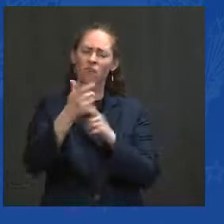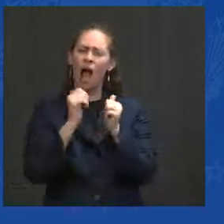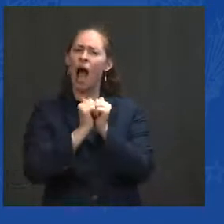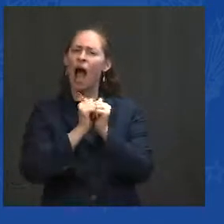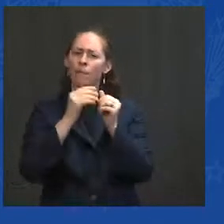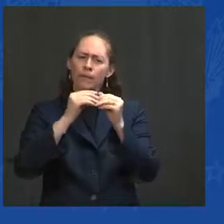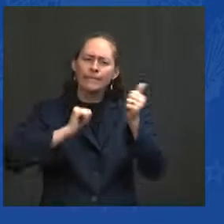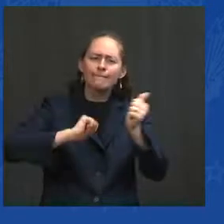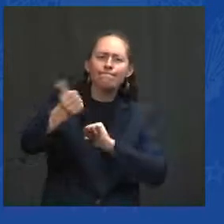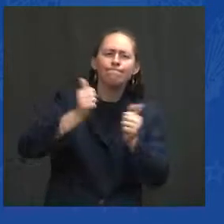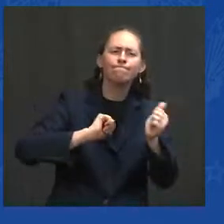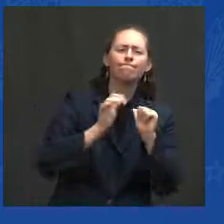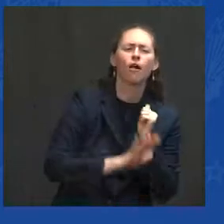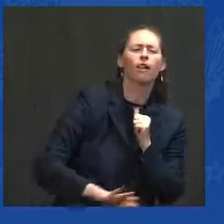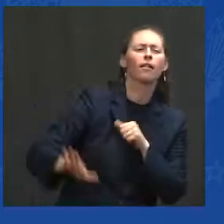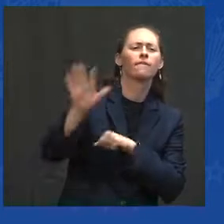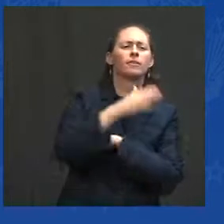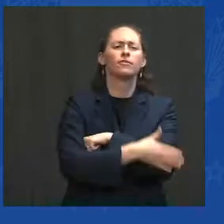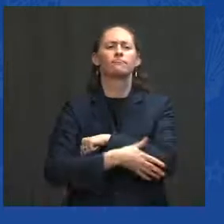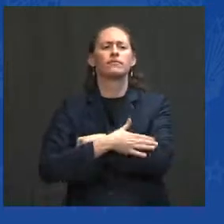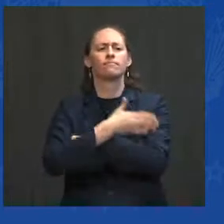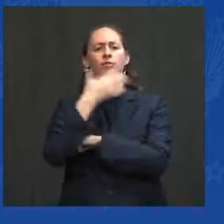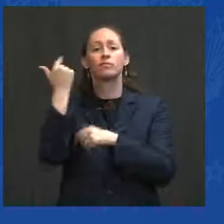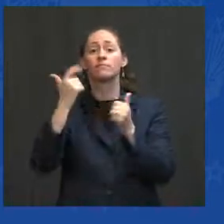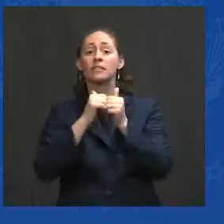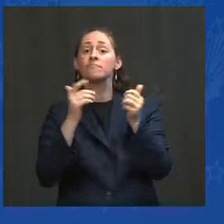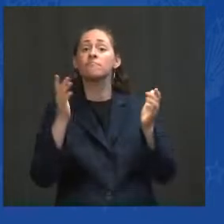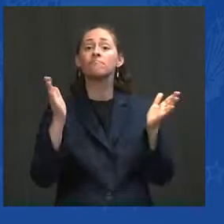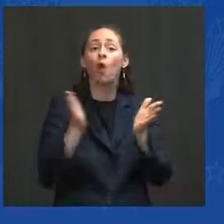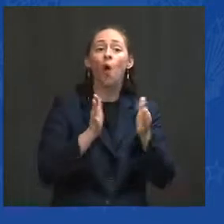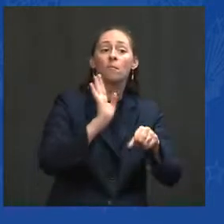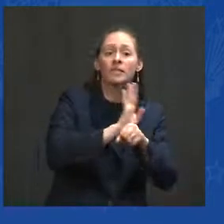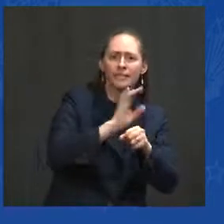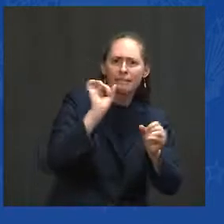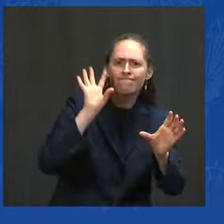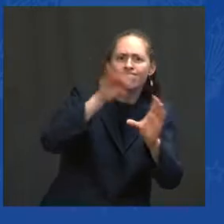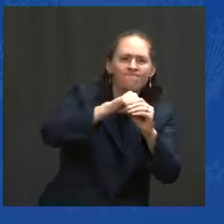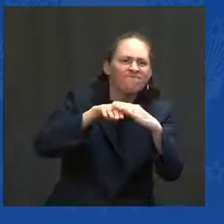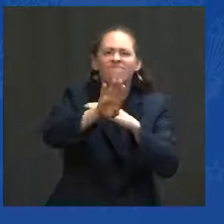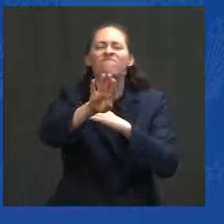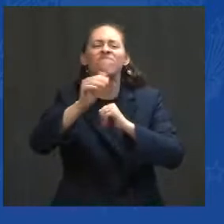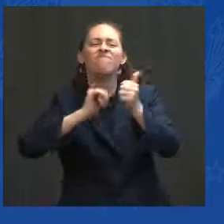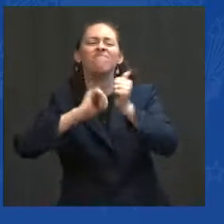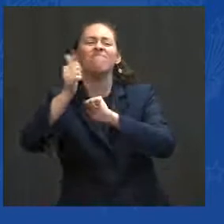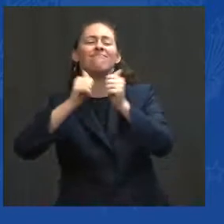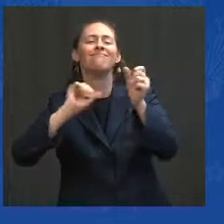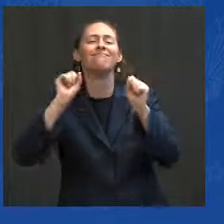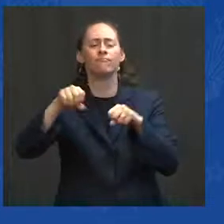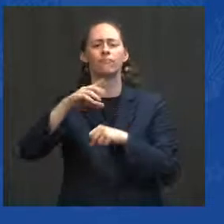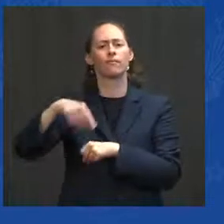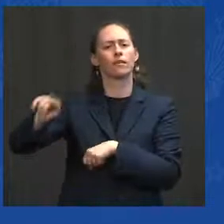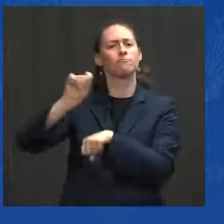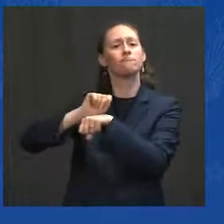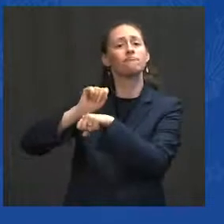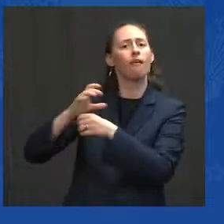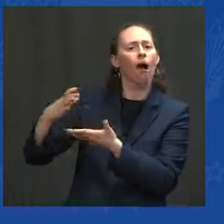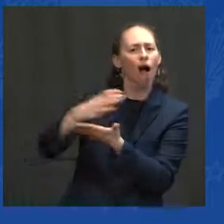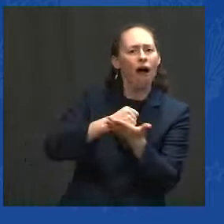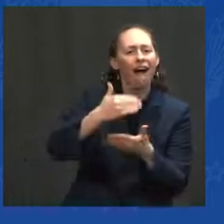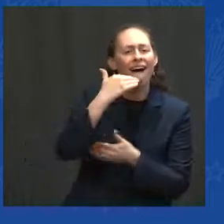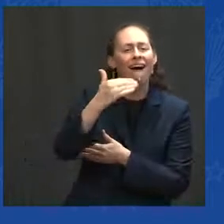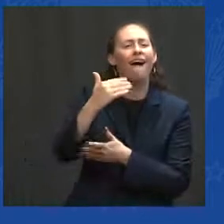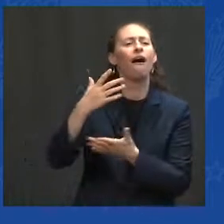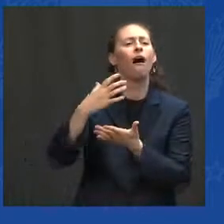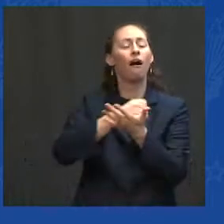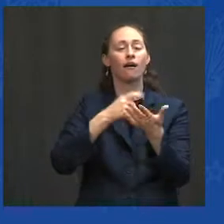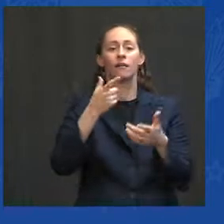country, helping entrepreneurs and small businesses get in the game, helping workers get a better deal, helping families